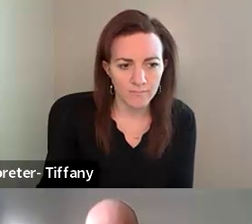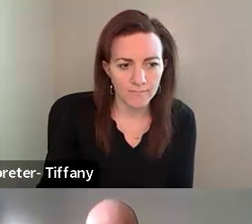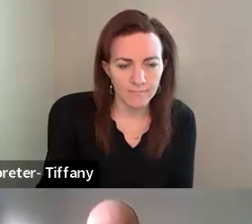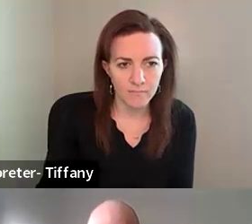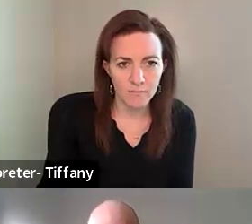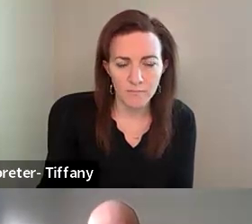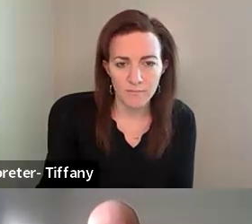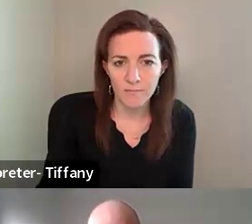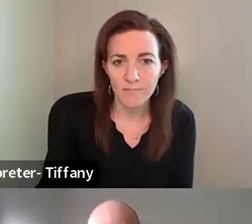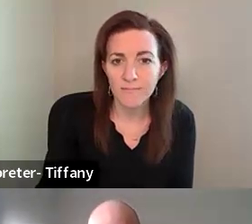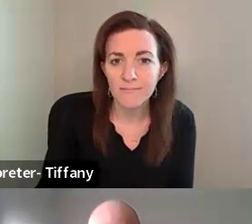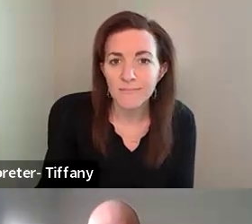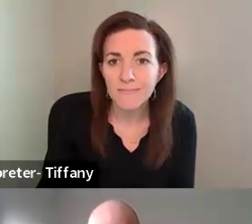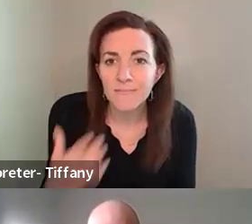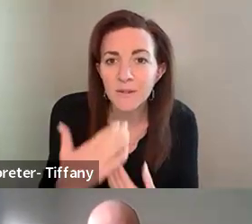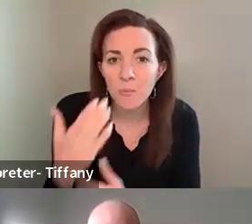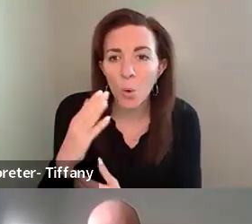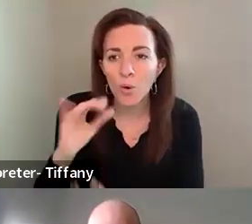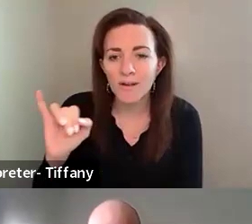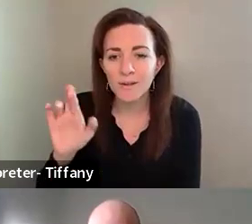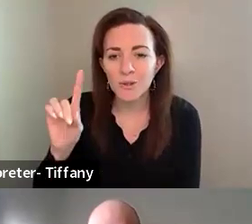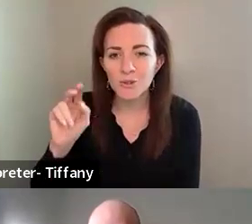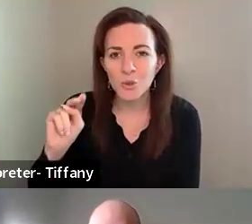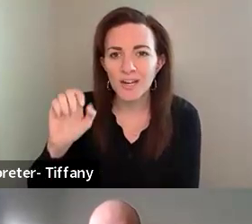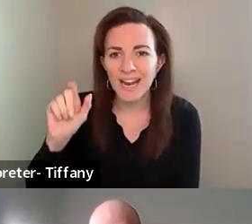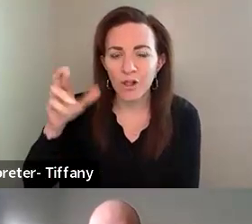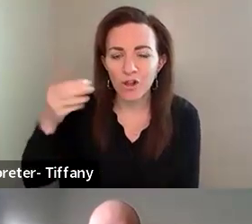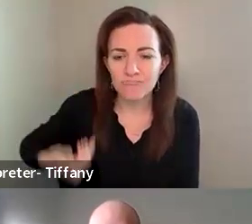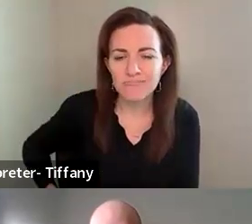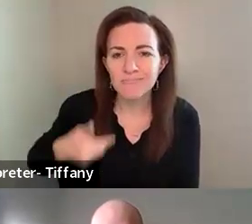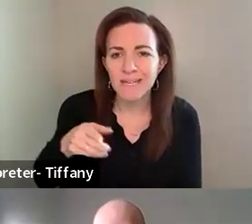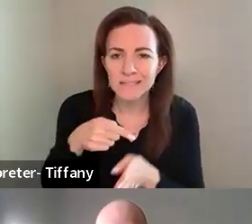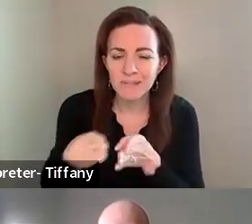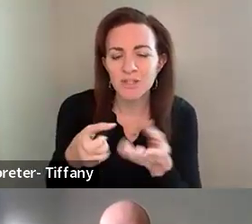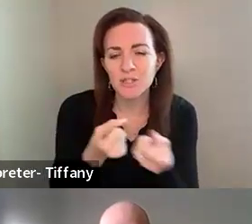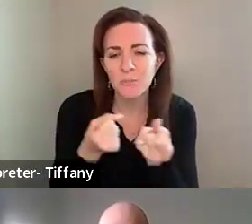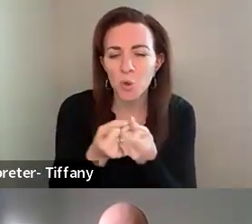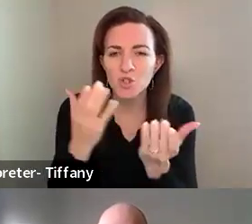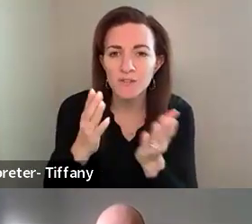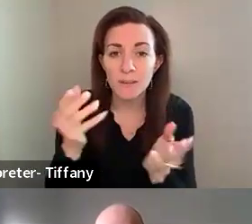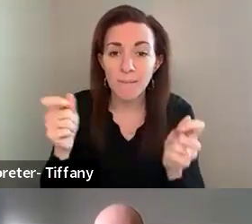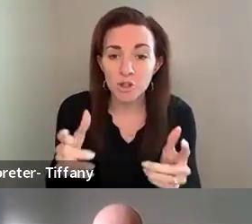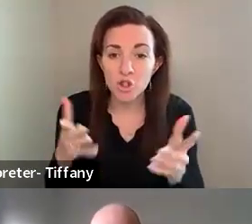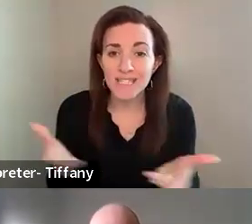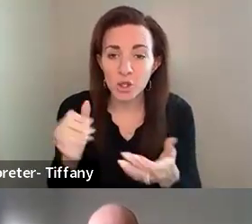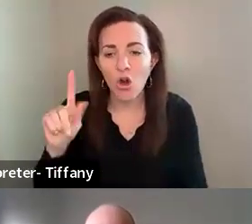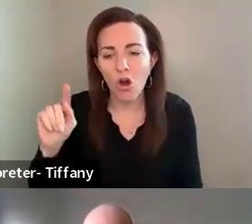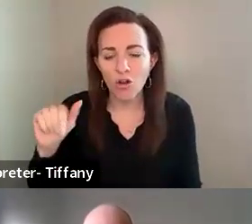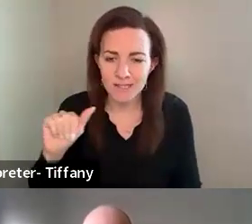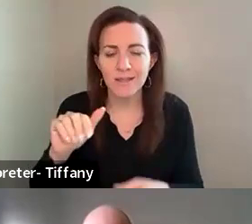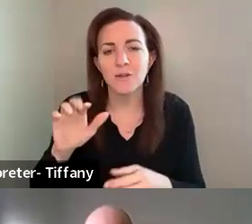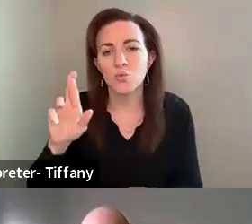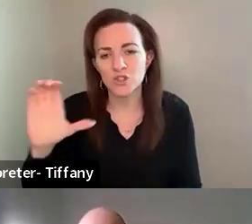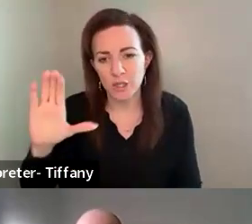Good morning, folks. My name is Jordan Eller. I'm the Specialized Services and Supports Manager here at Alta California Regional Center in our Community Services Department.